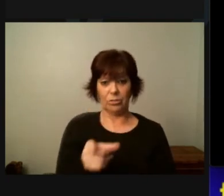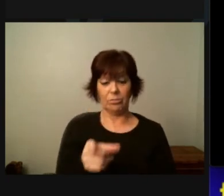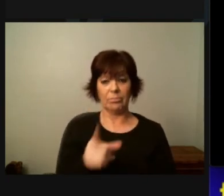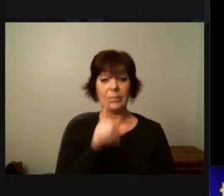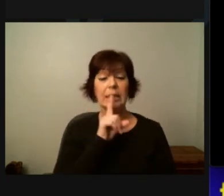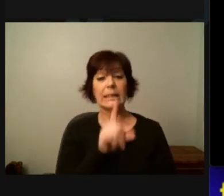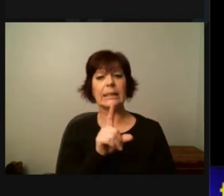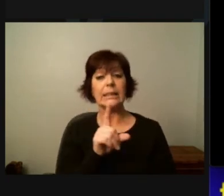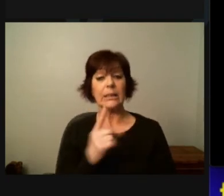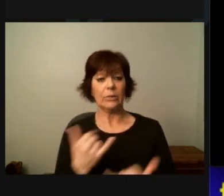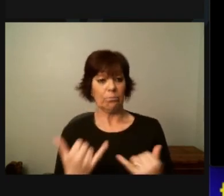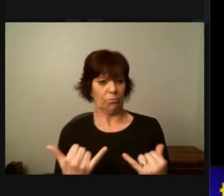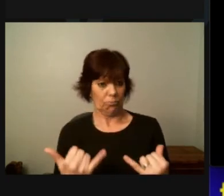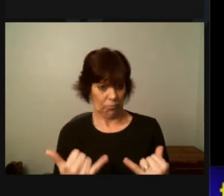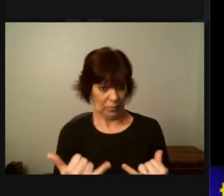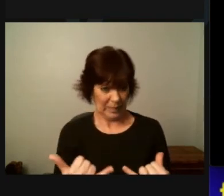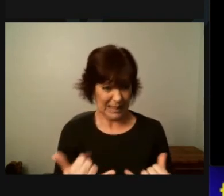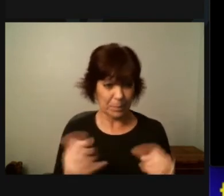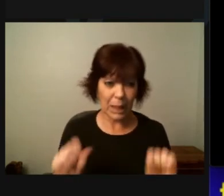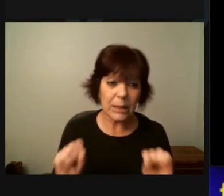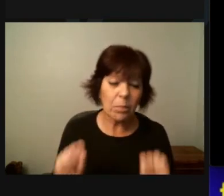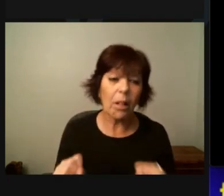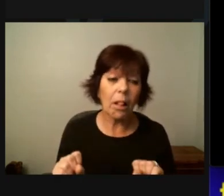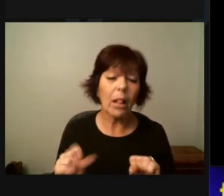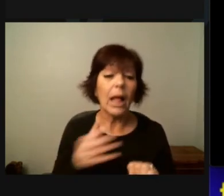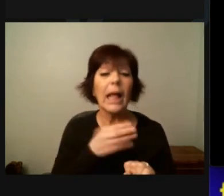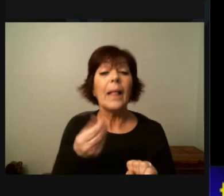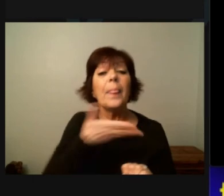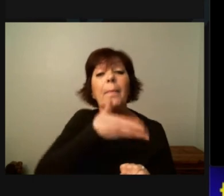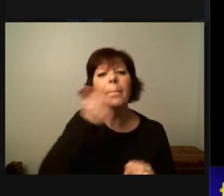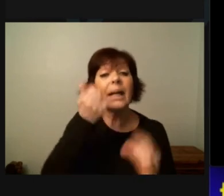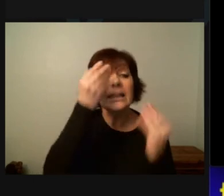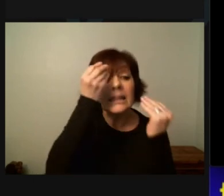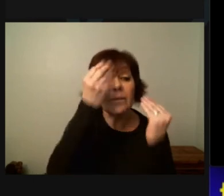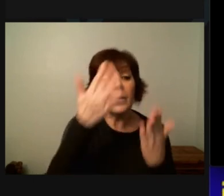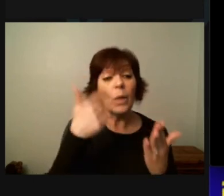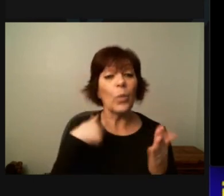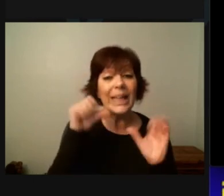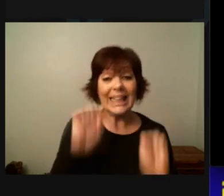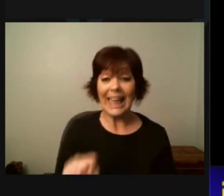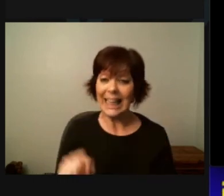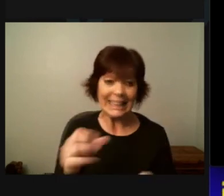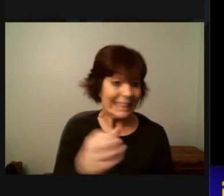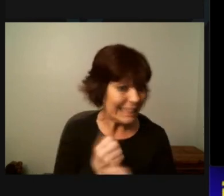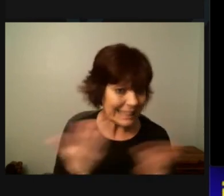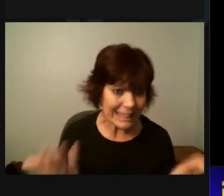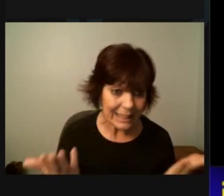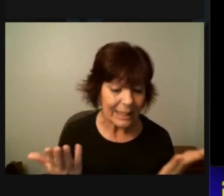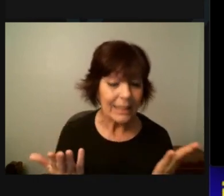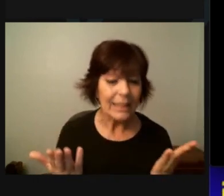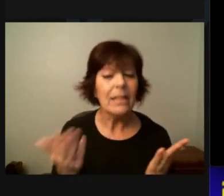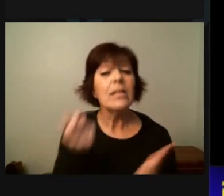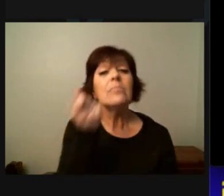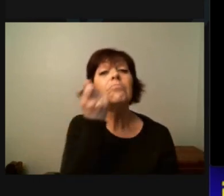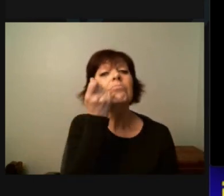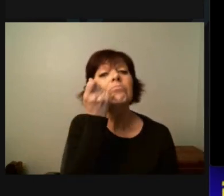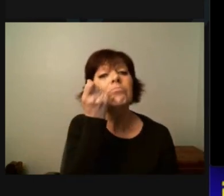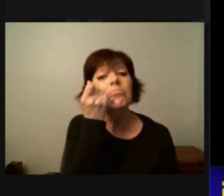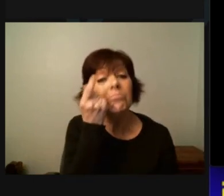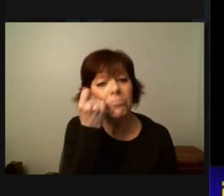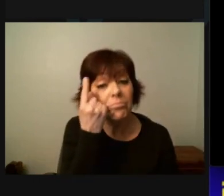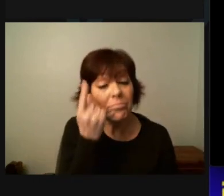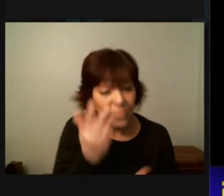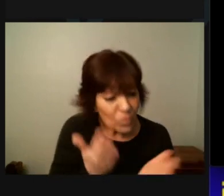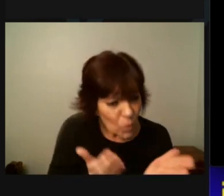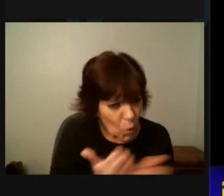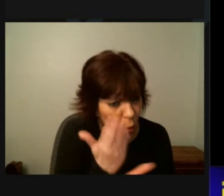is up to date as possible, and it is the best information that we can provide. Understand that it's okay